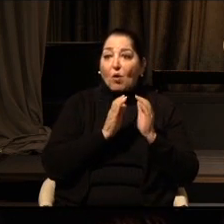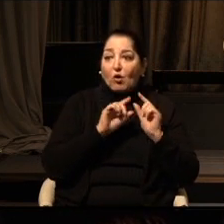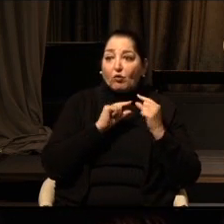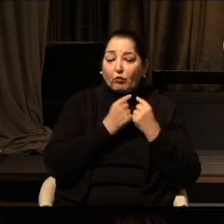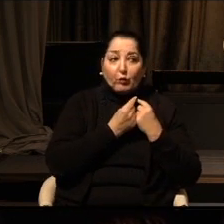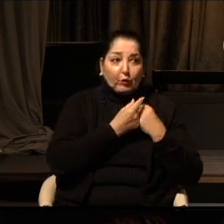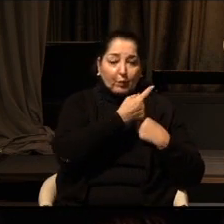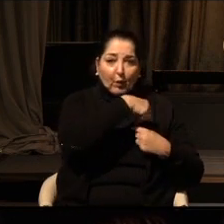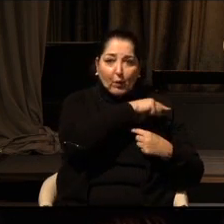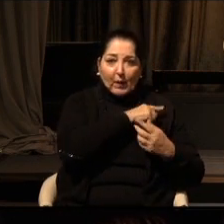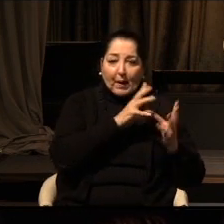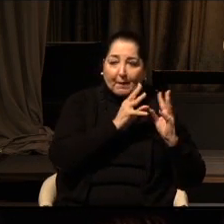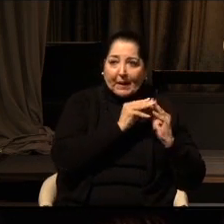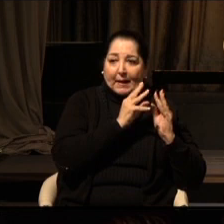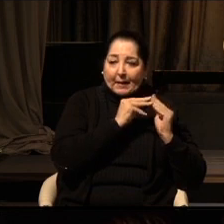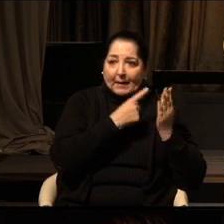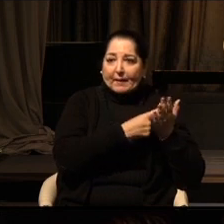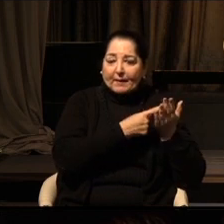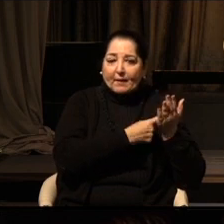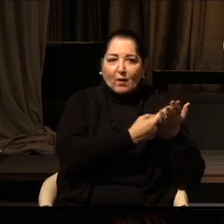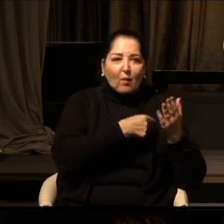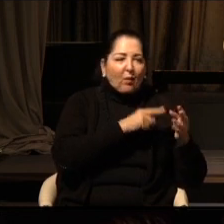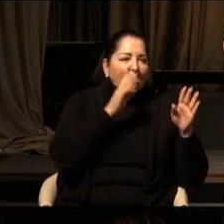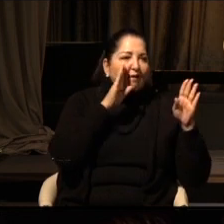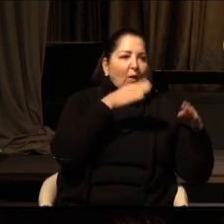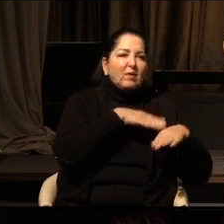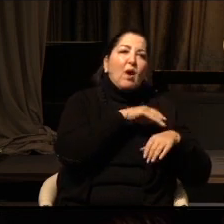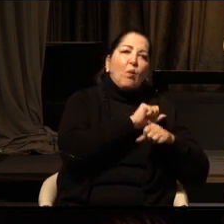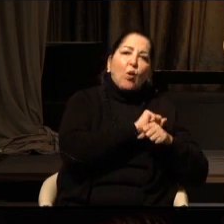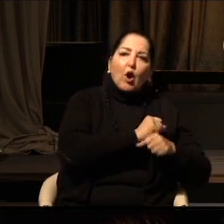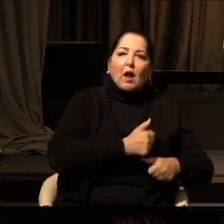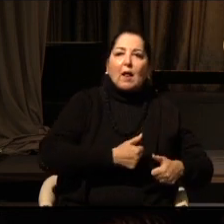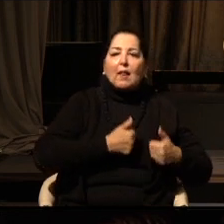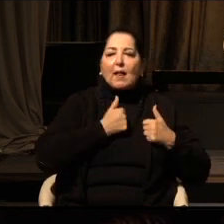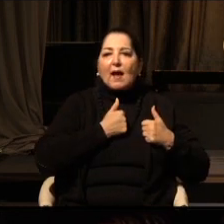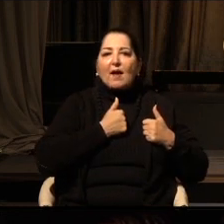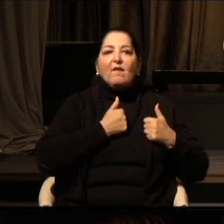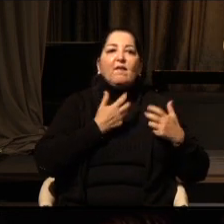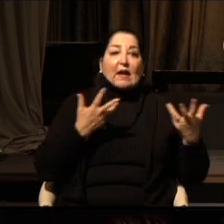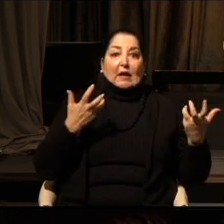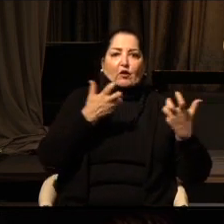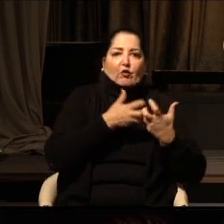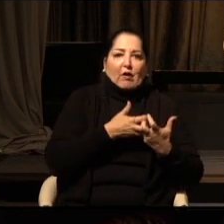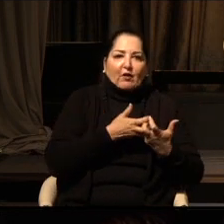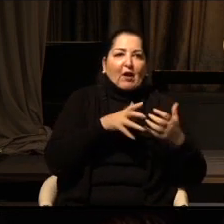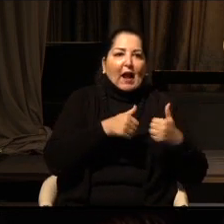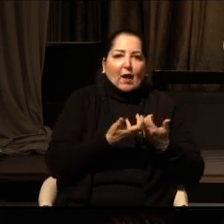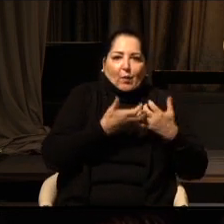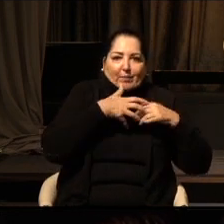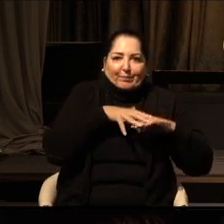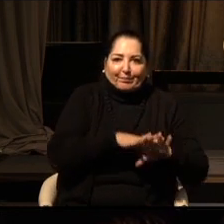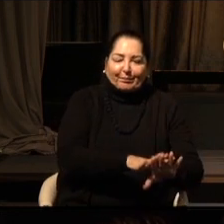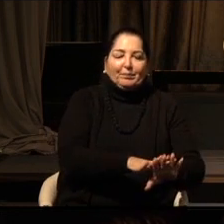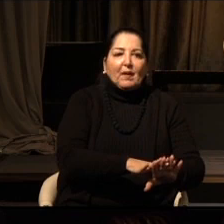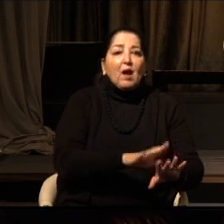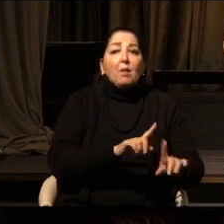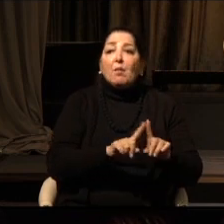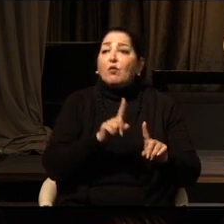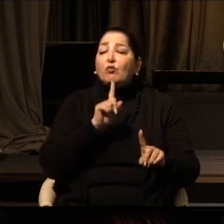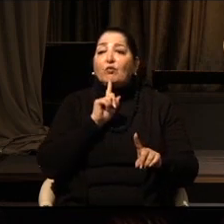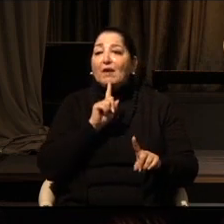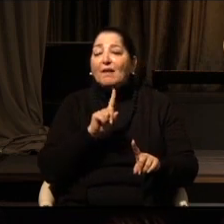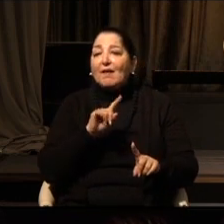our small group, we've been focused on, work-life integration, but really this came forth with looking